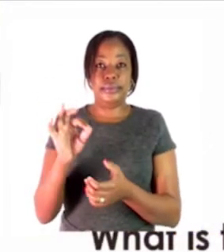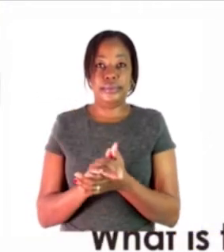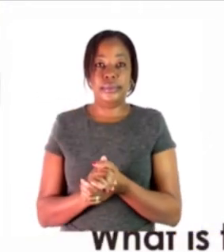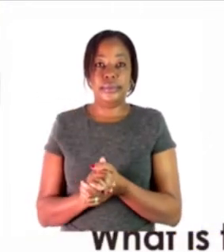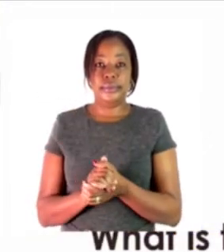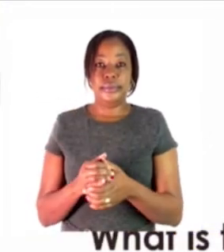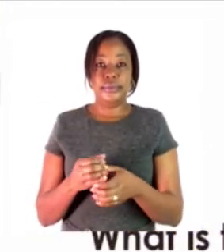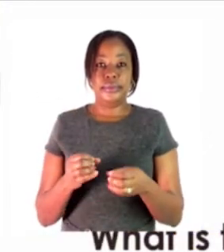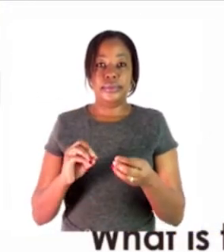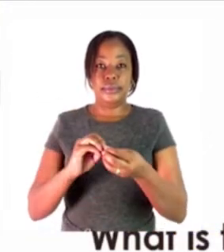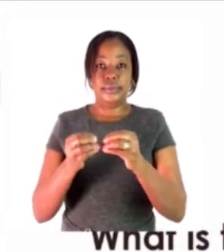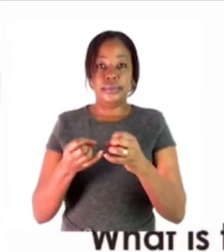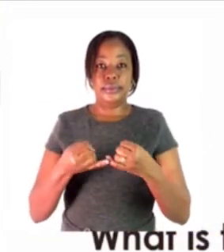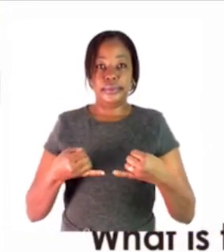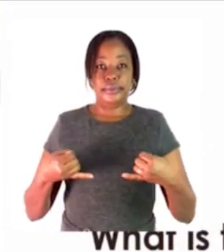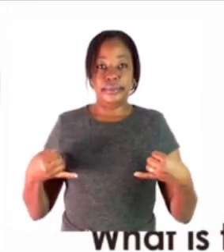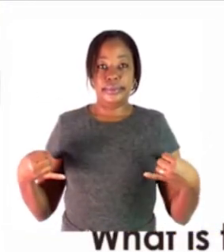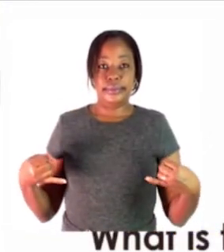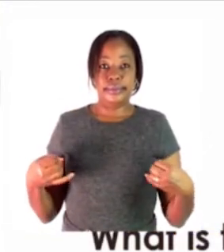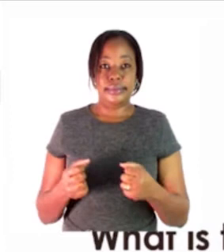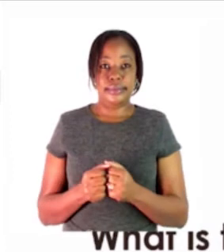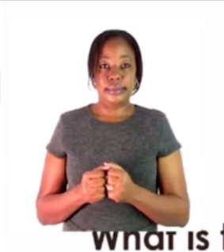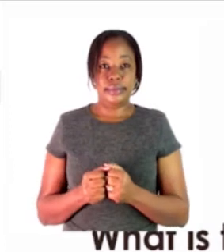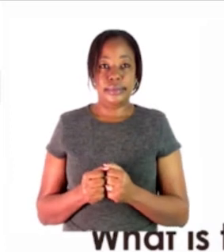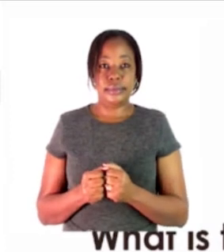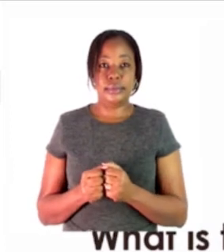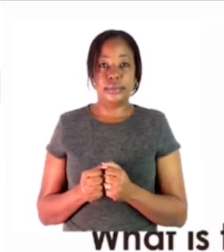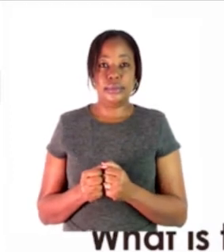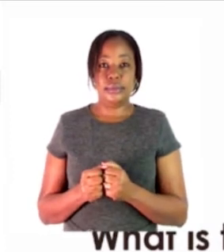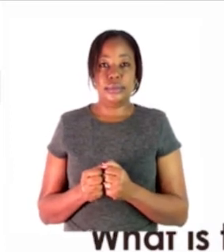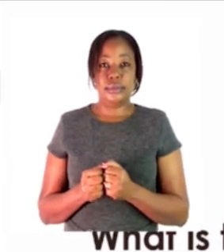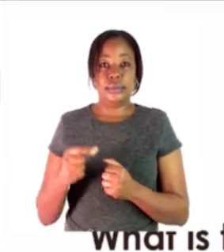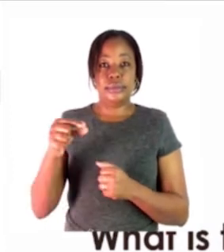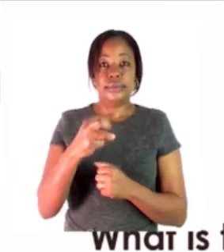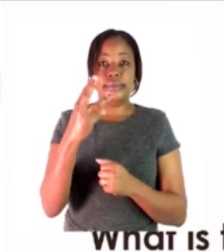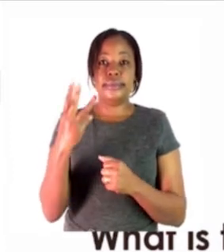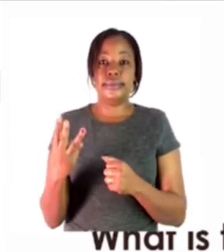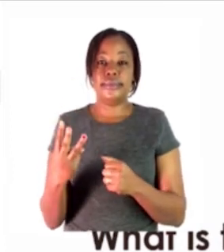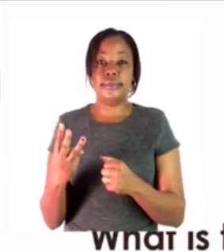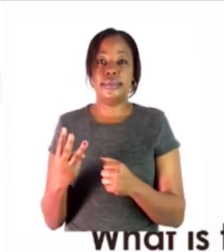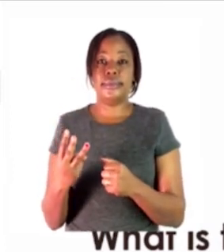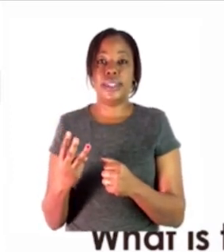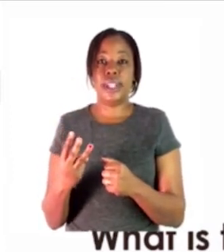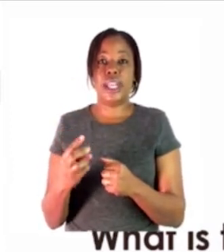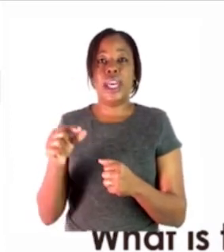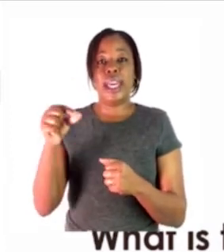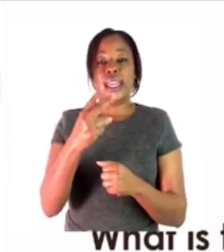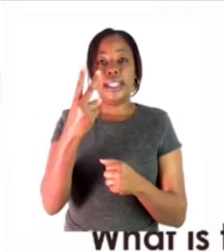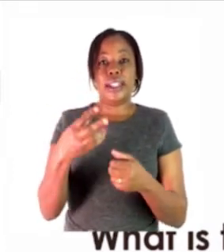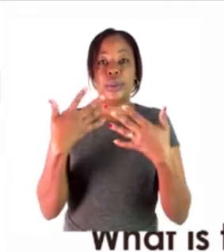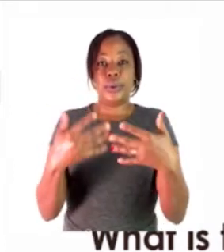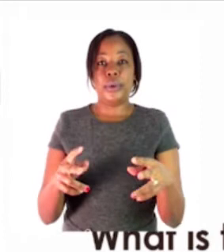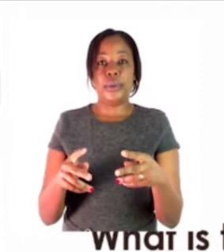Grade 3s, come with me to page 9. Grade 2s, if you are done with your problem solving, you are also welcome to join us. It's